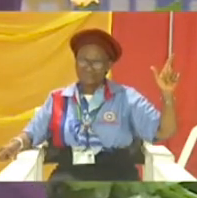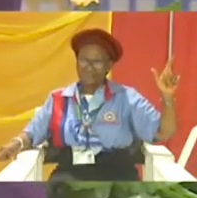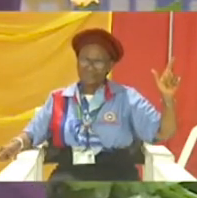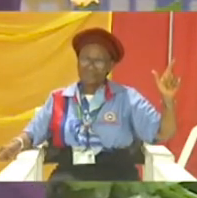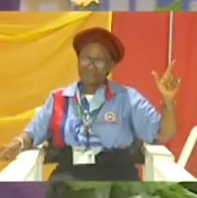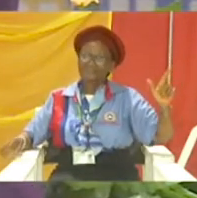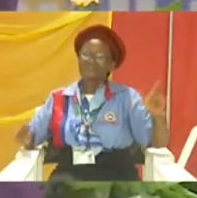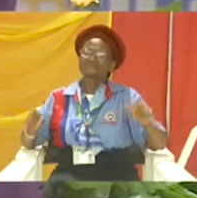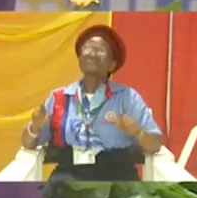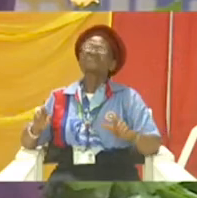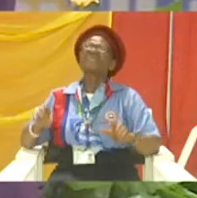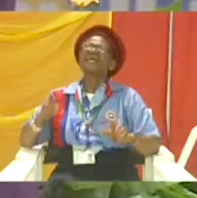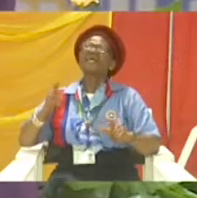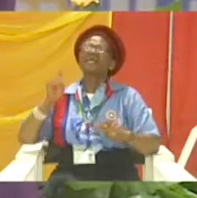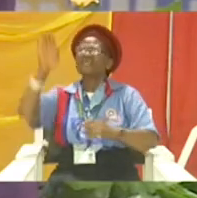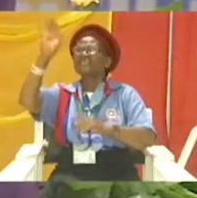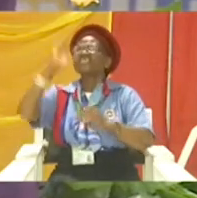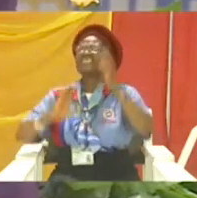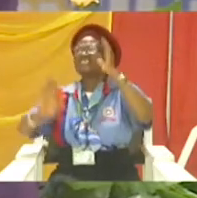Ancient of Days,